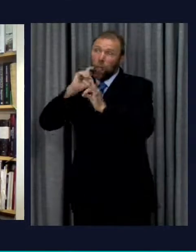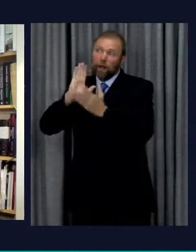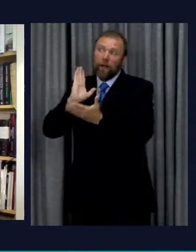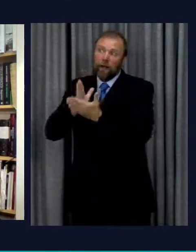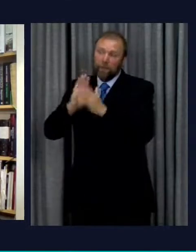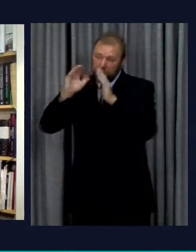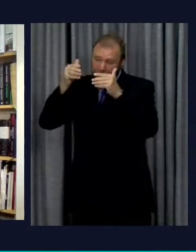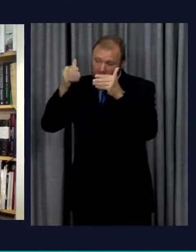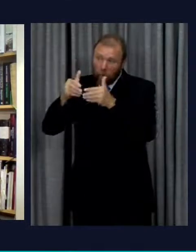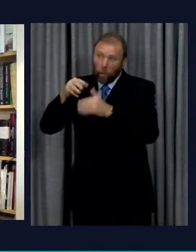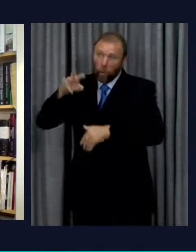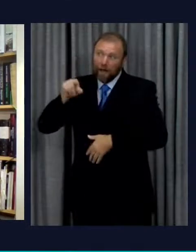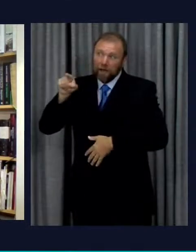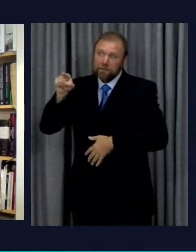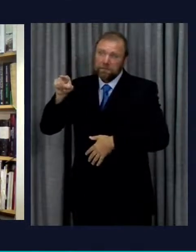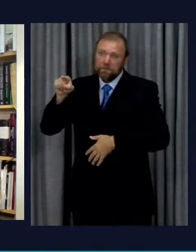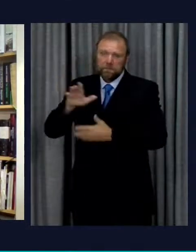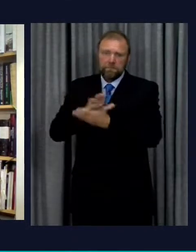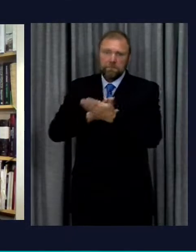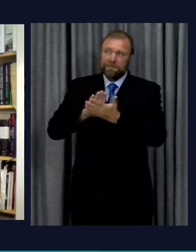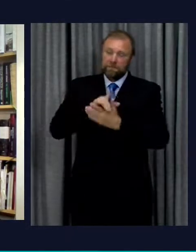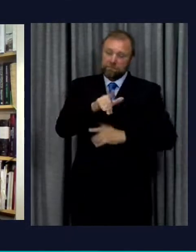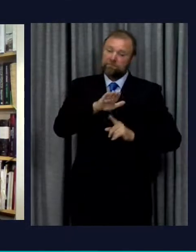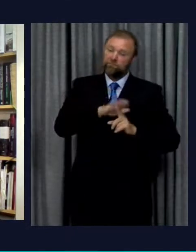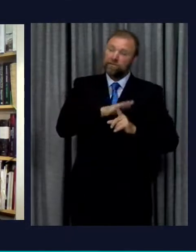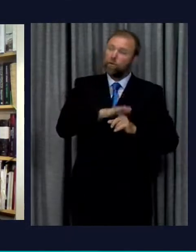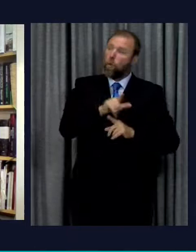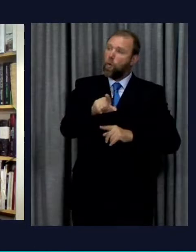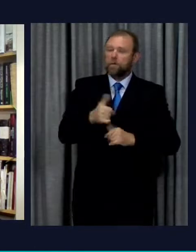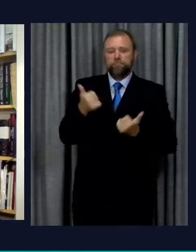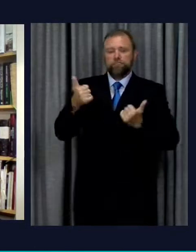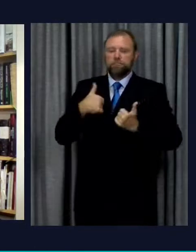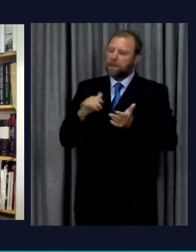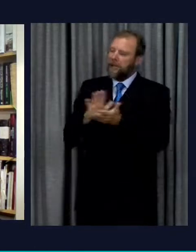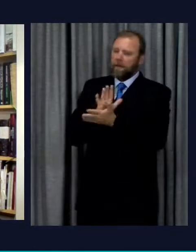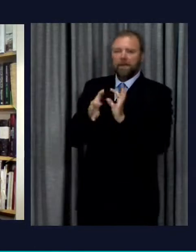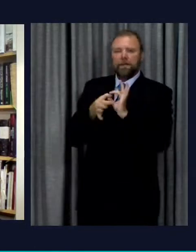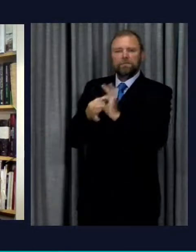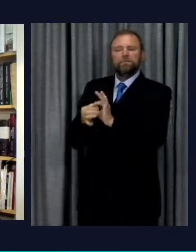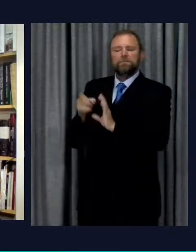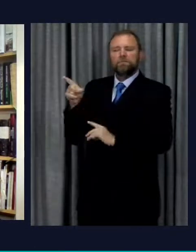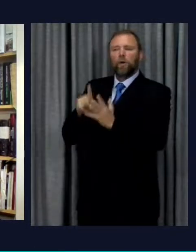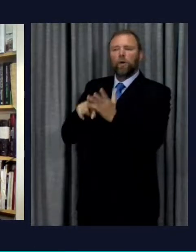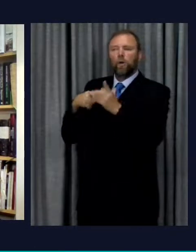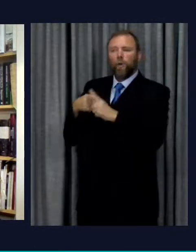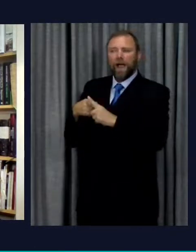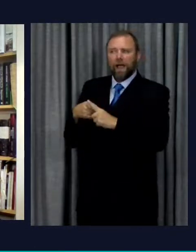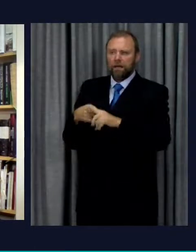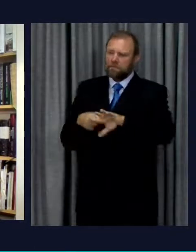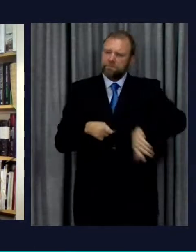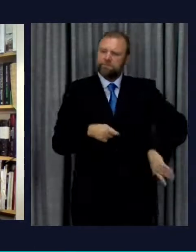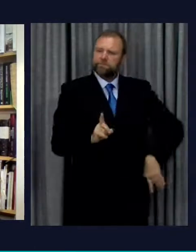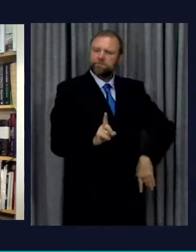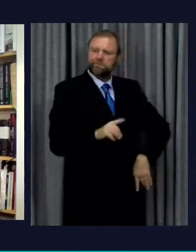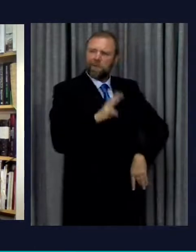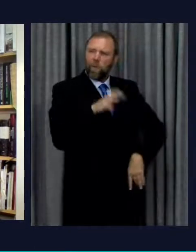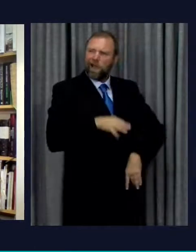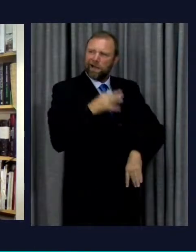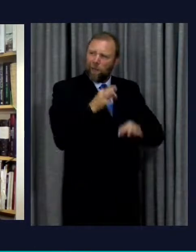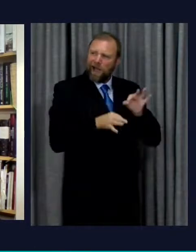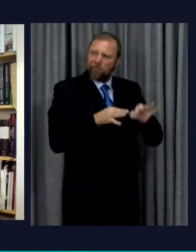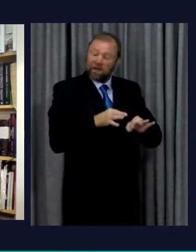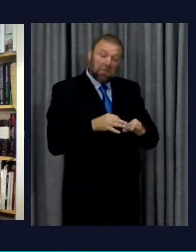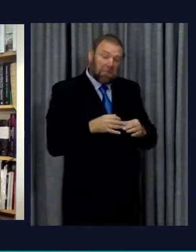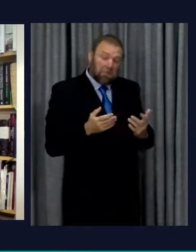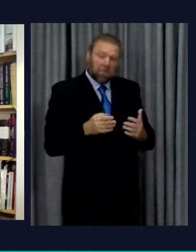mean he has had the reassurance he wanted and is now ruling out a Wales-only inquiry? And you'll appreciate there's some anger